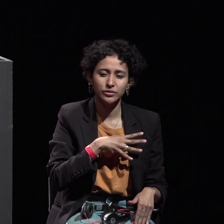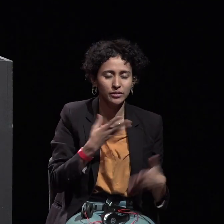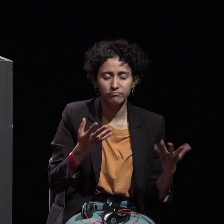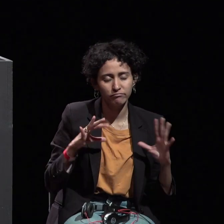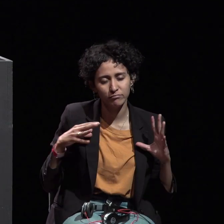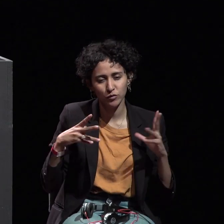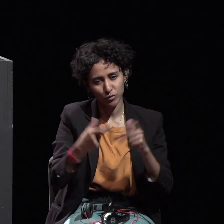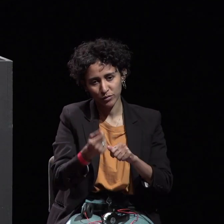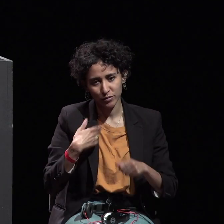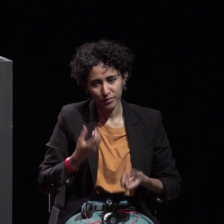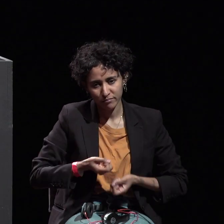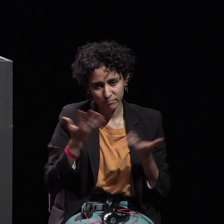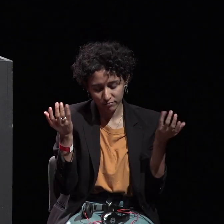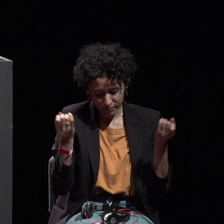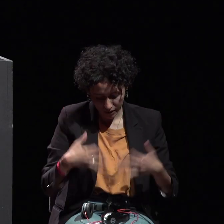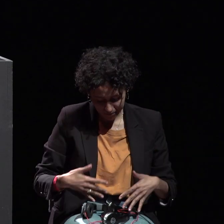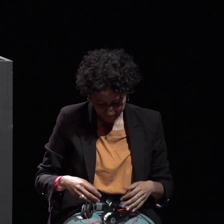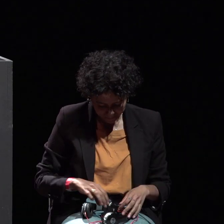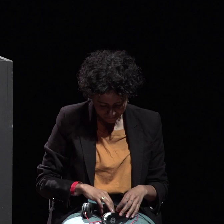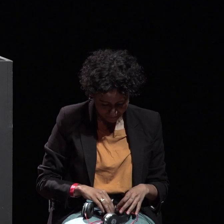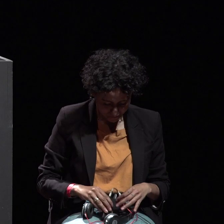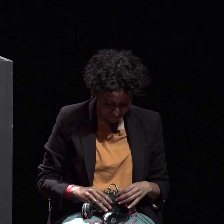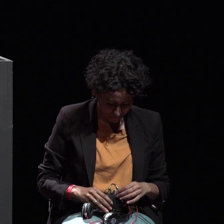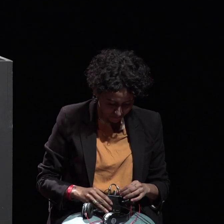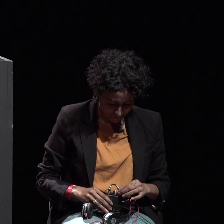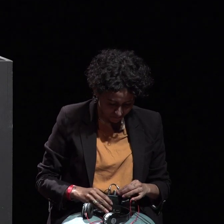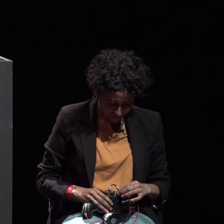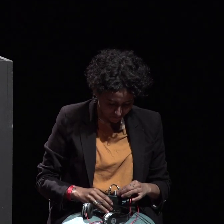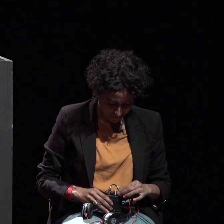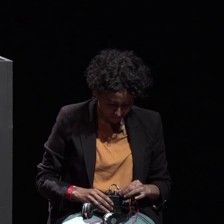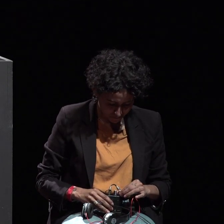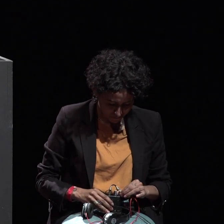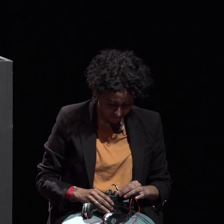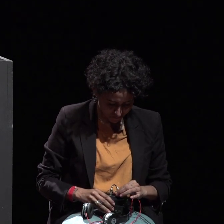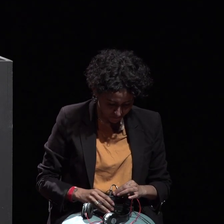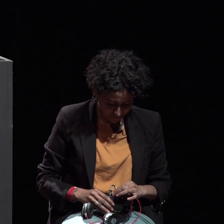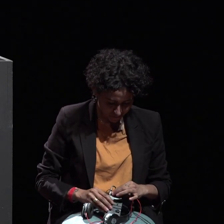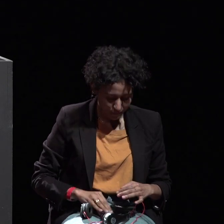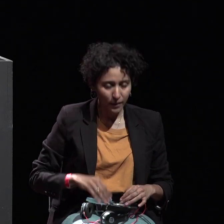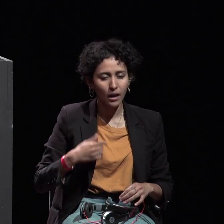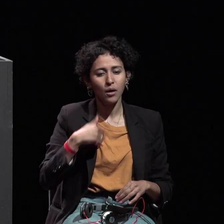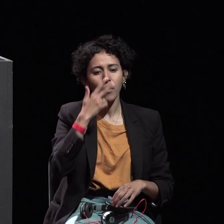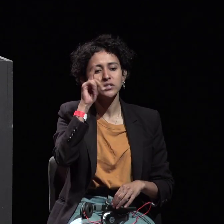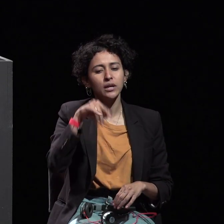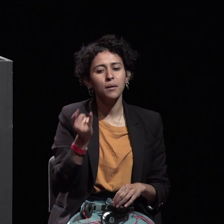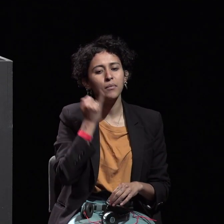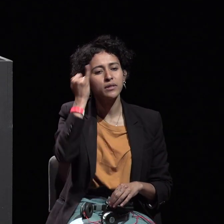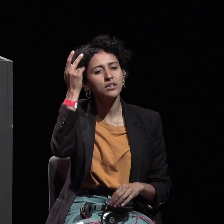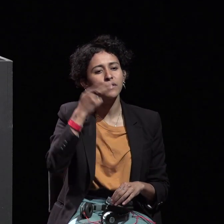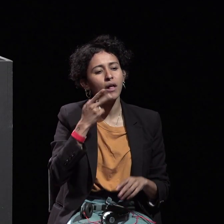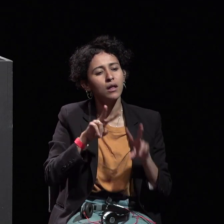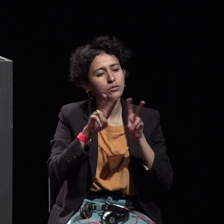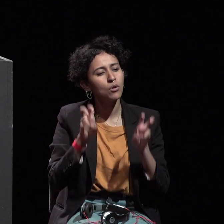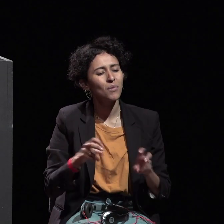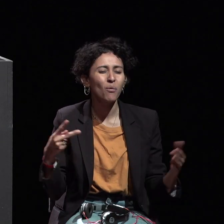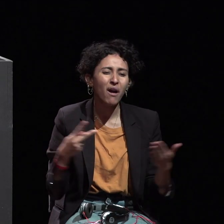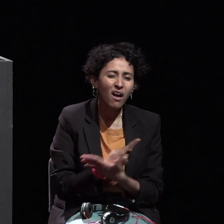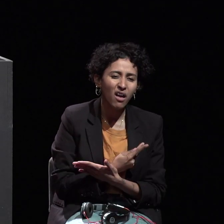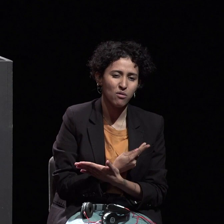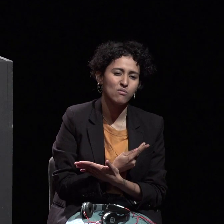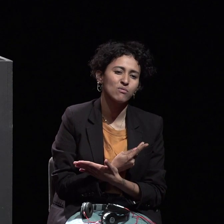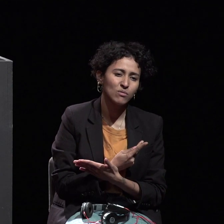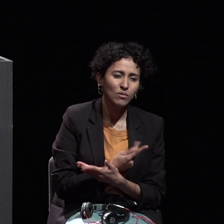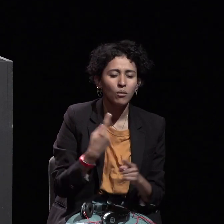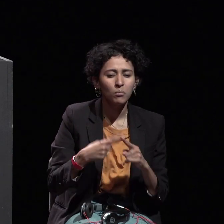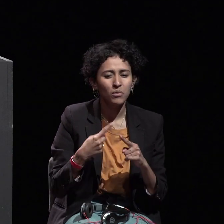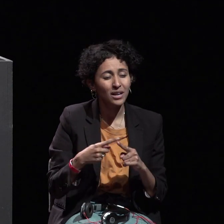started. I think it's important to talk about the failures that brought us to the point in which we are today. Without failure, there is no